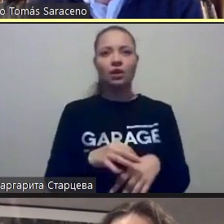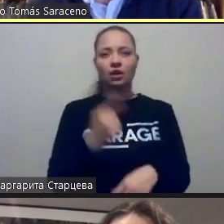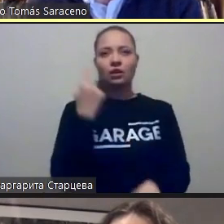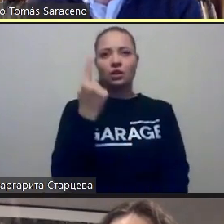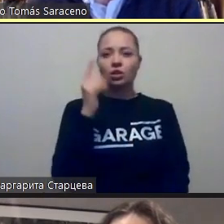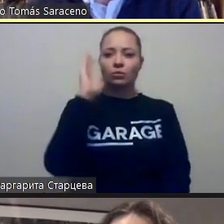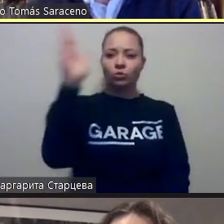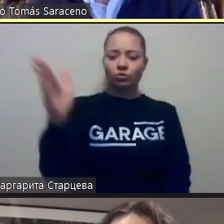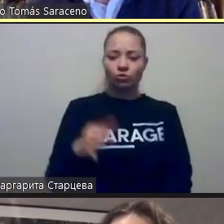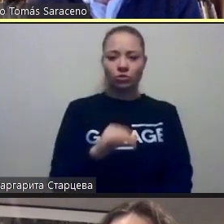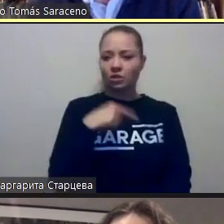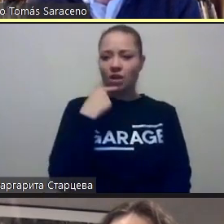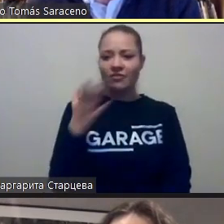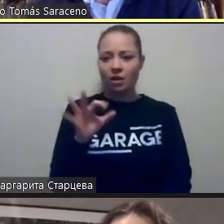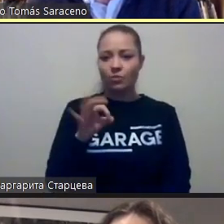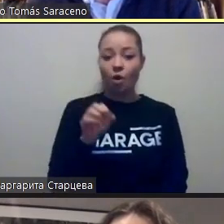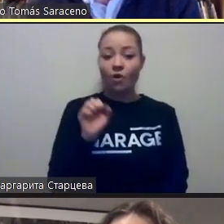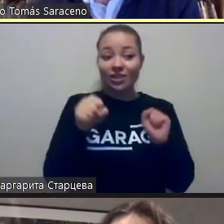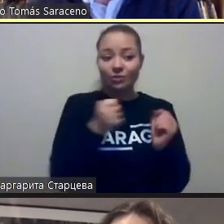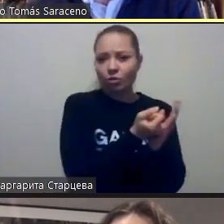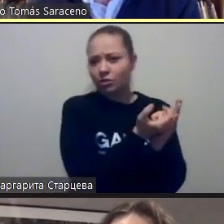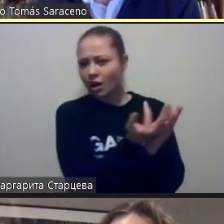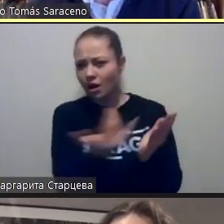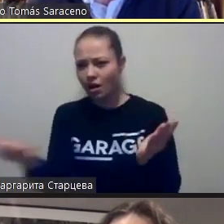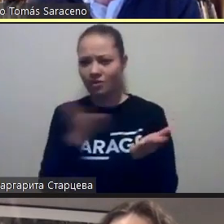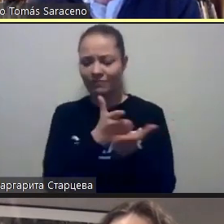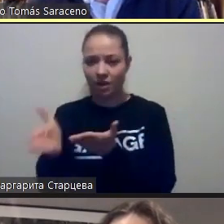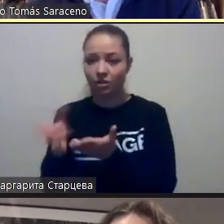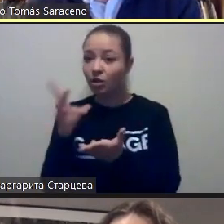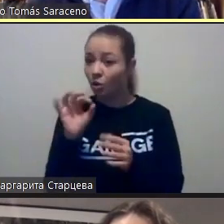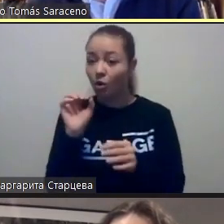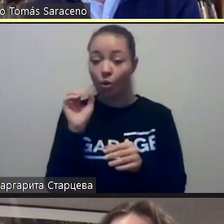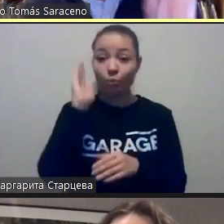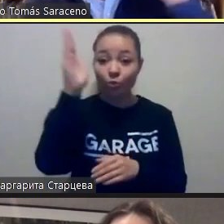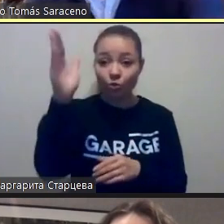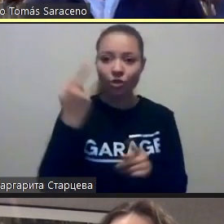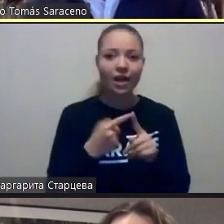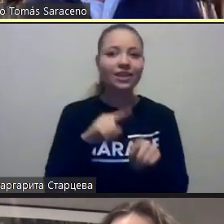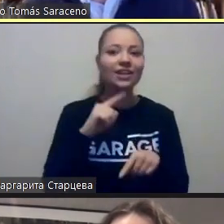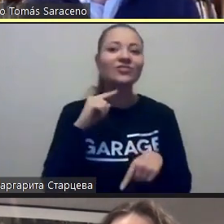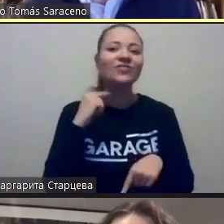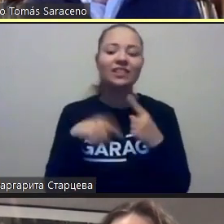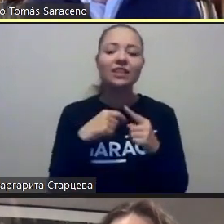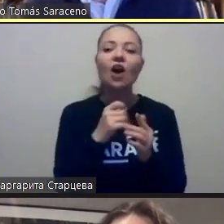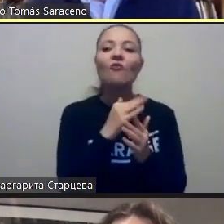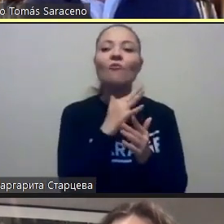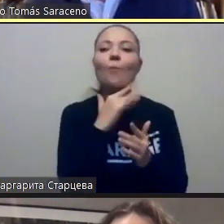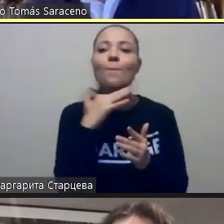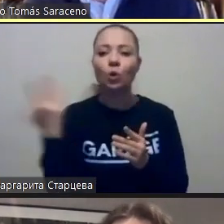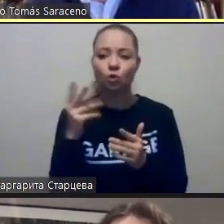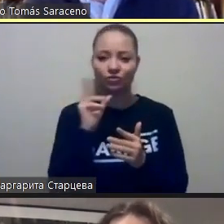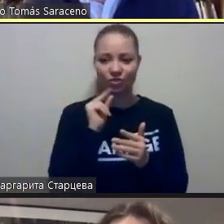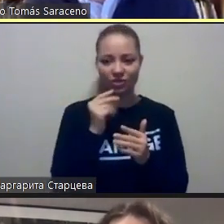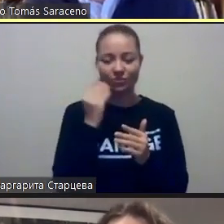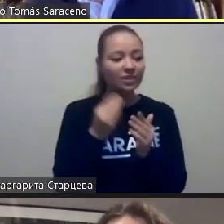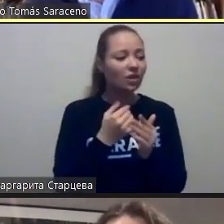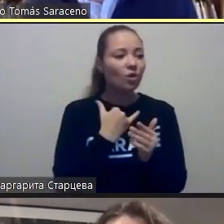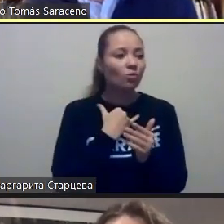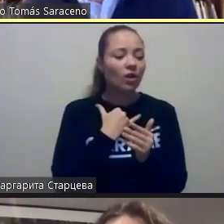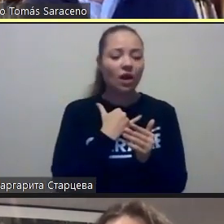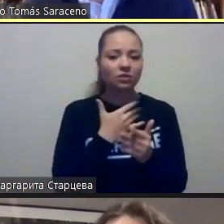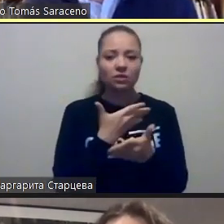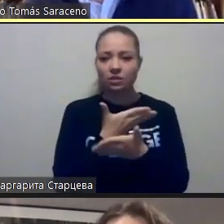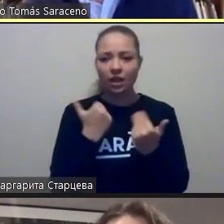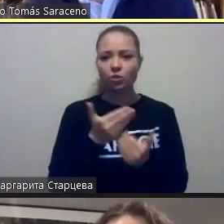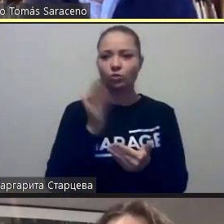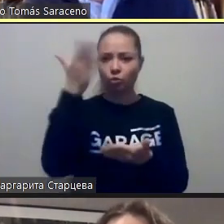and there is an S as a plurality, and there is always the idea that there is no one unique way to live, and then we